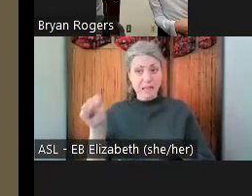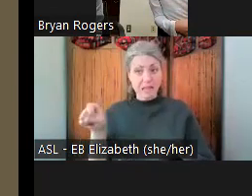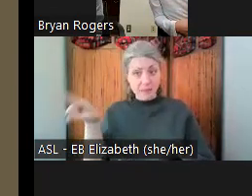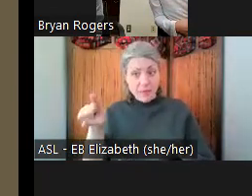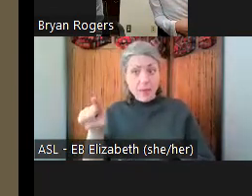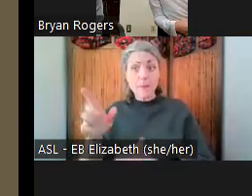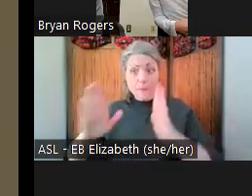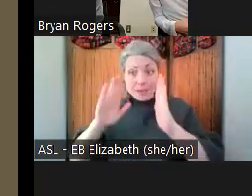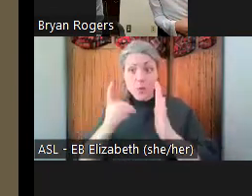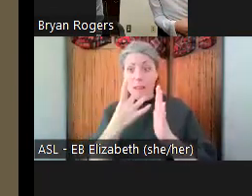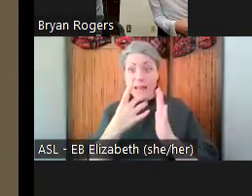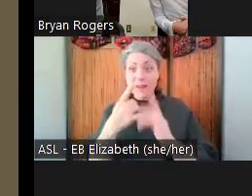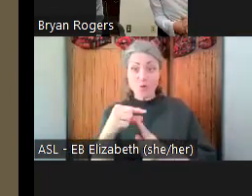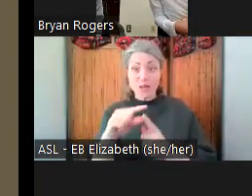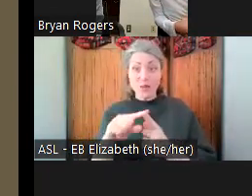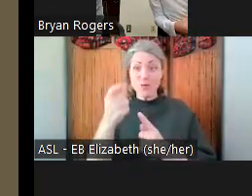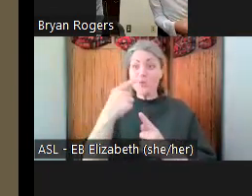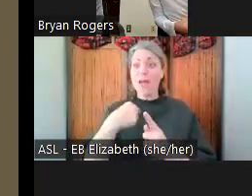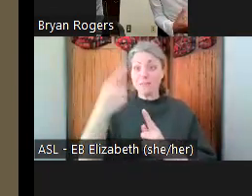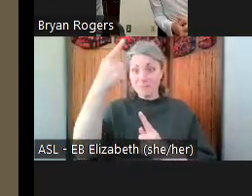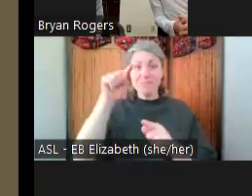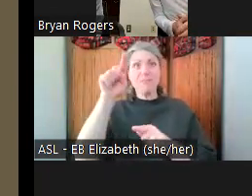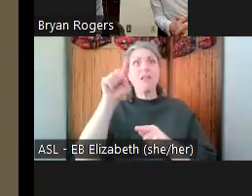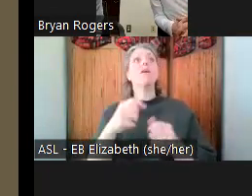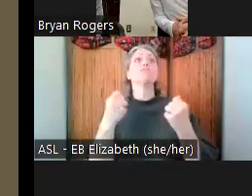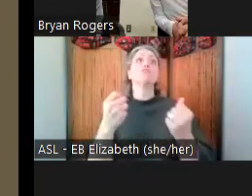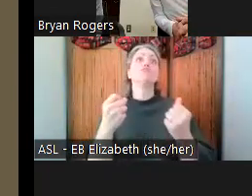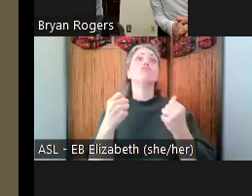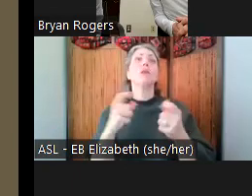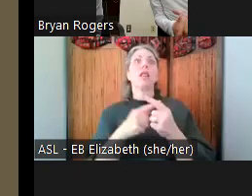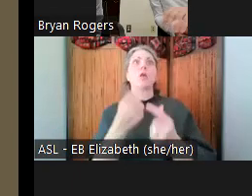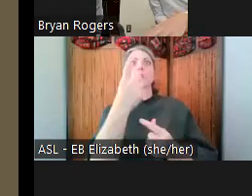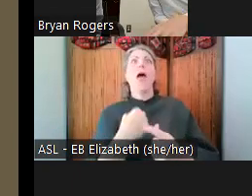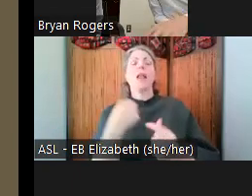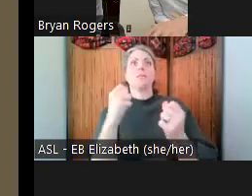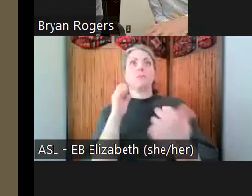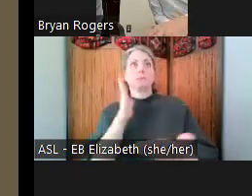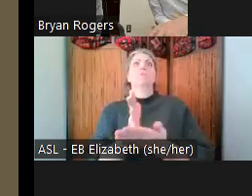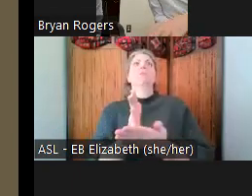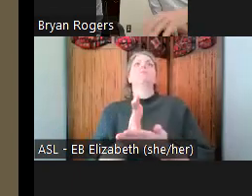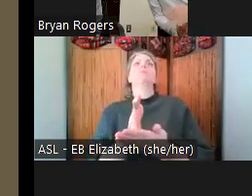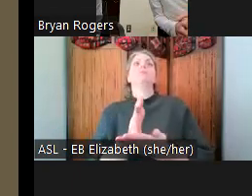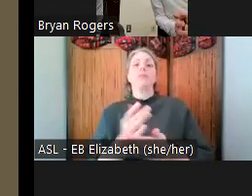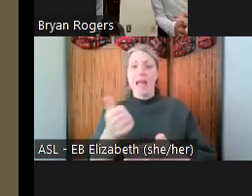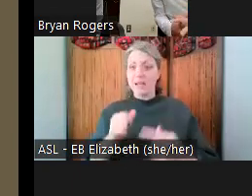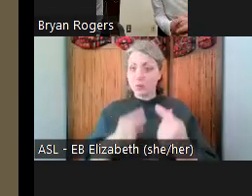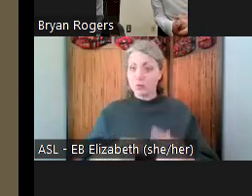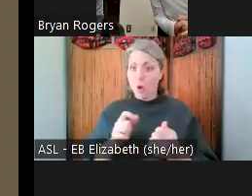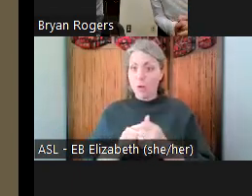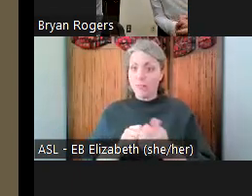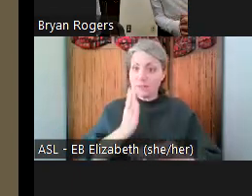them, the green light to the red light, and seeing if there's anything that kind of sparks any difficulty at all within